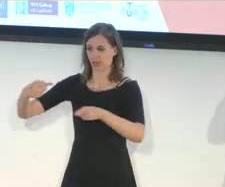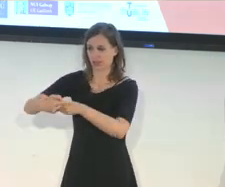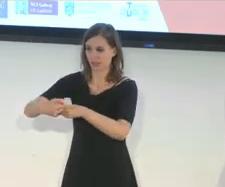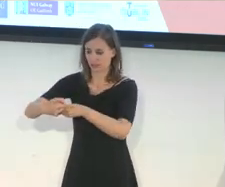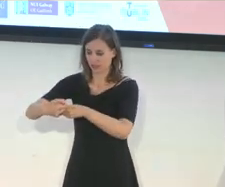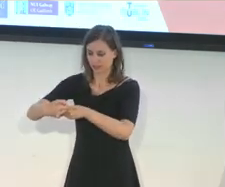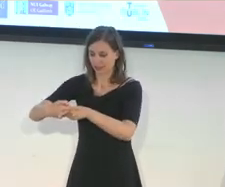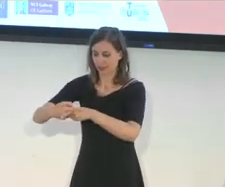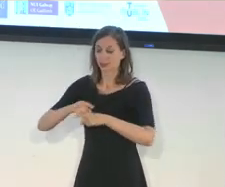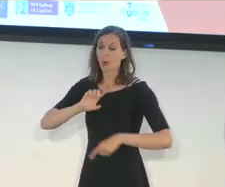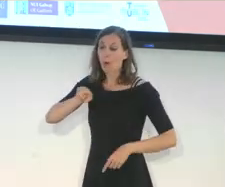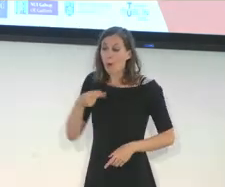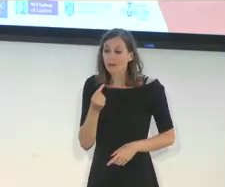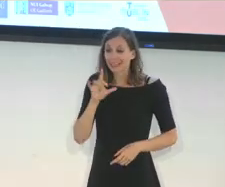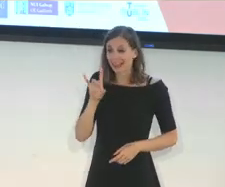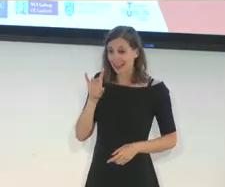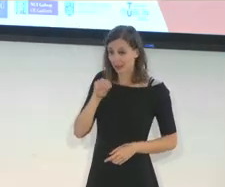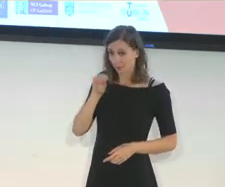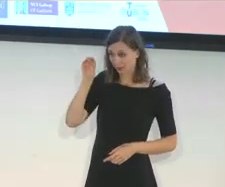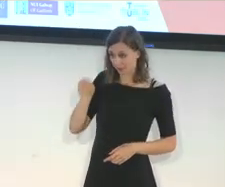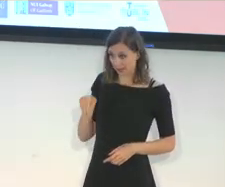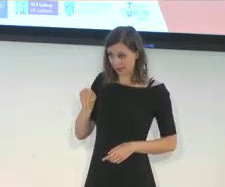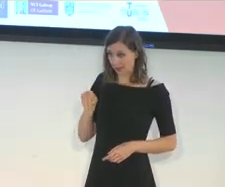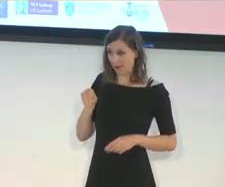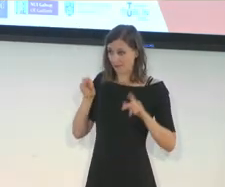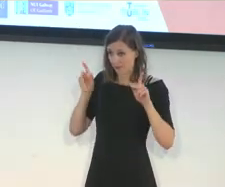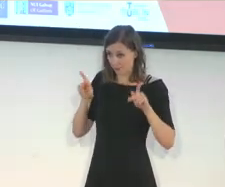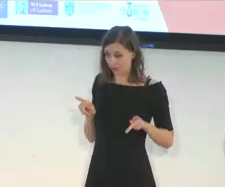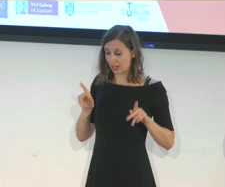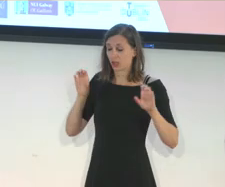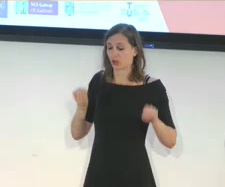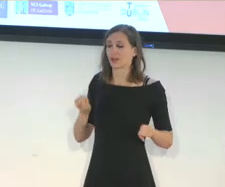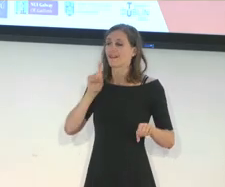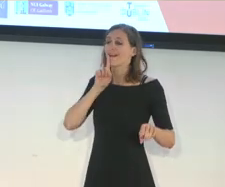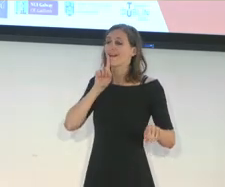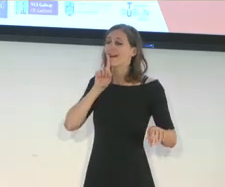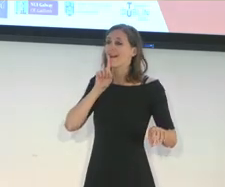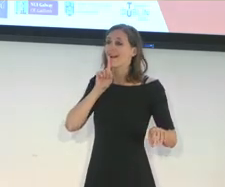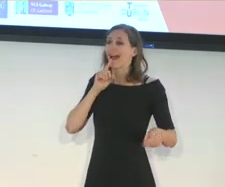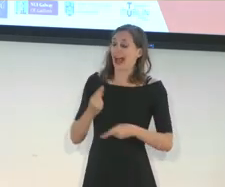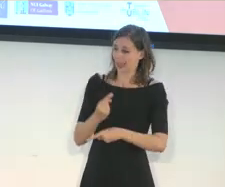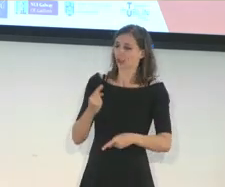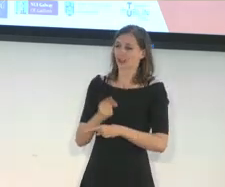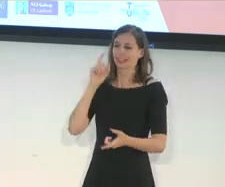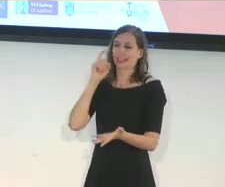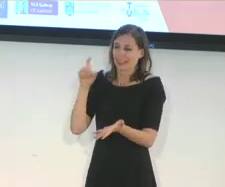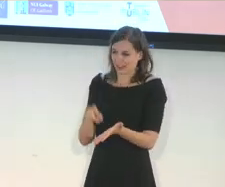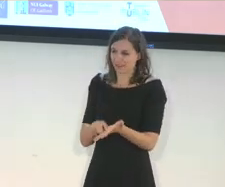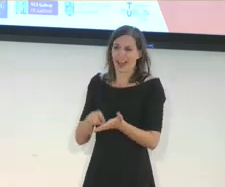So only 8% of his subjects accurately identified what was being said in that video.